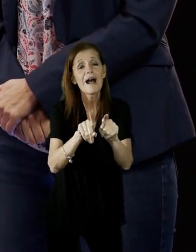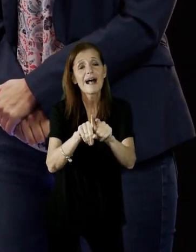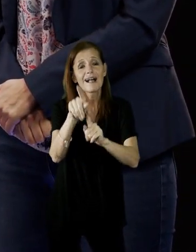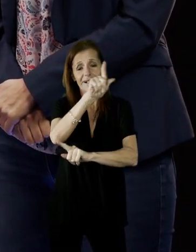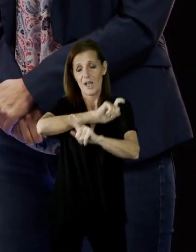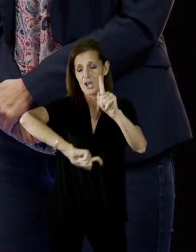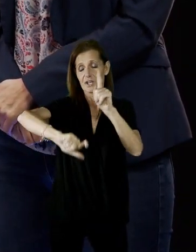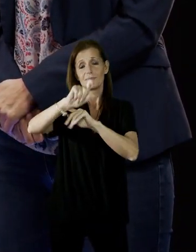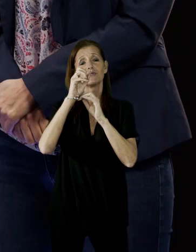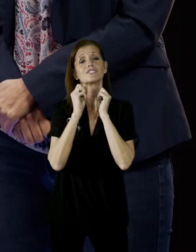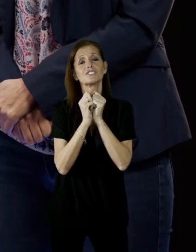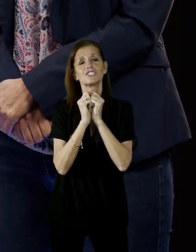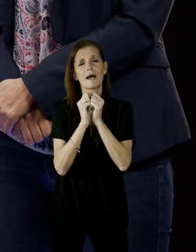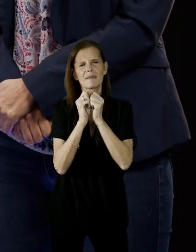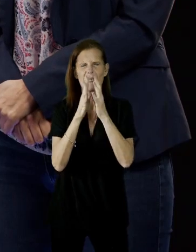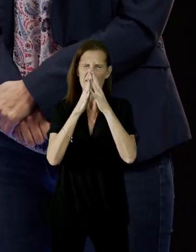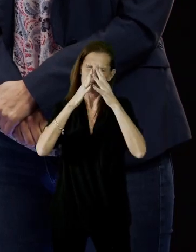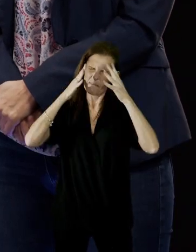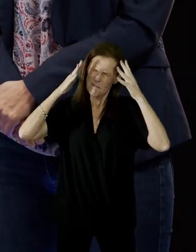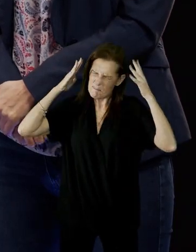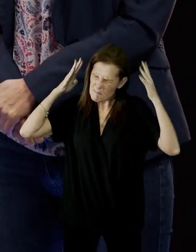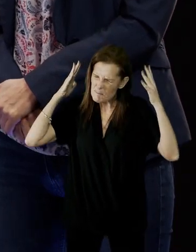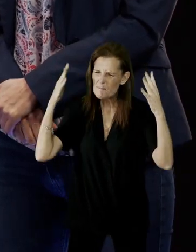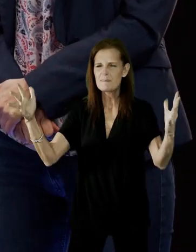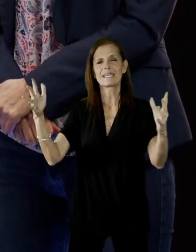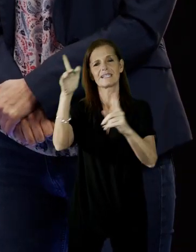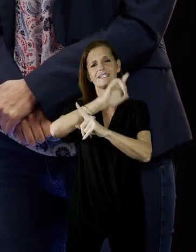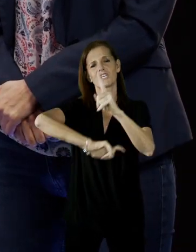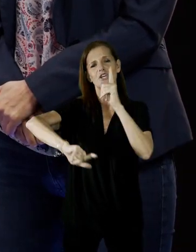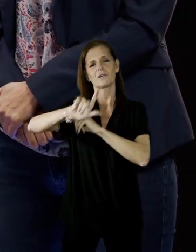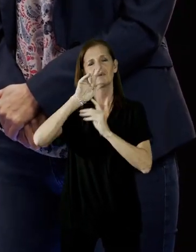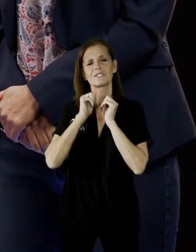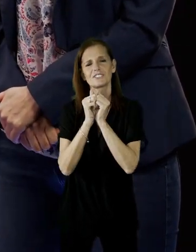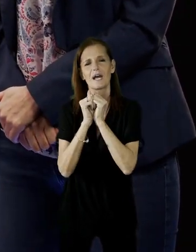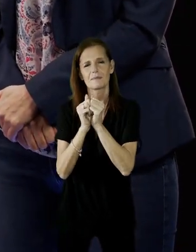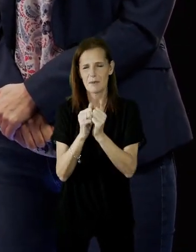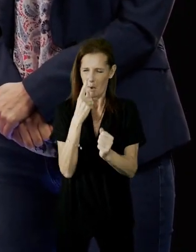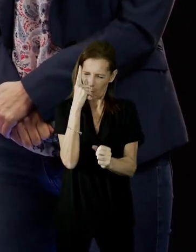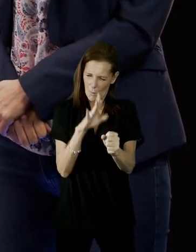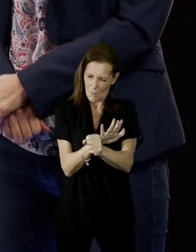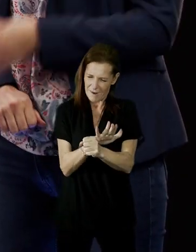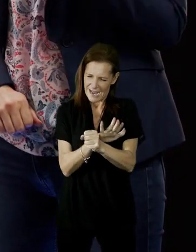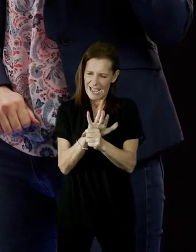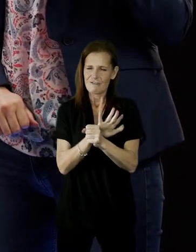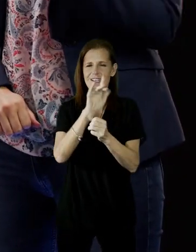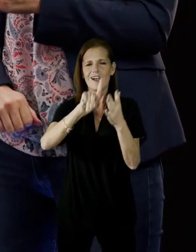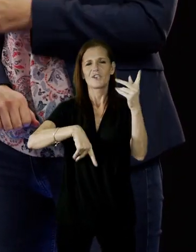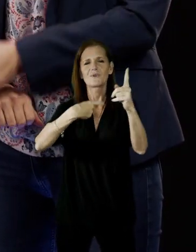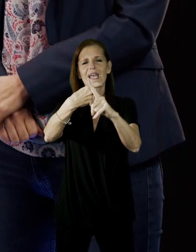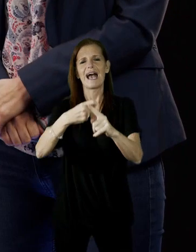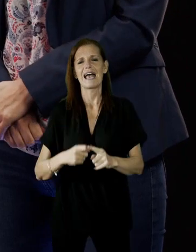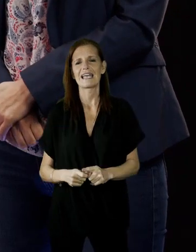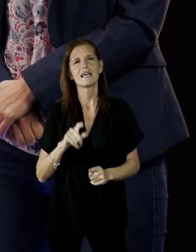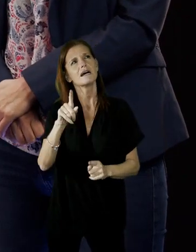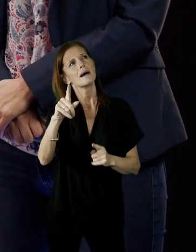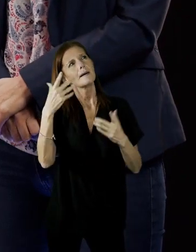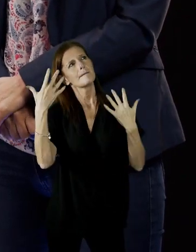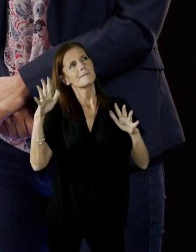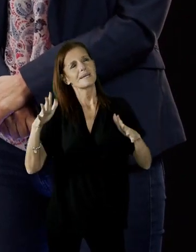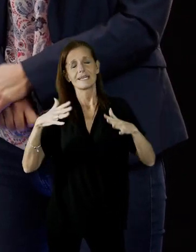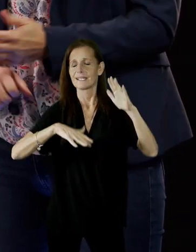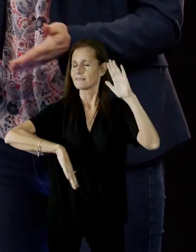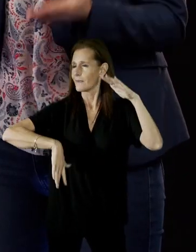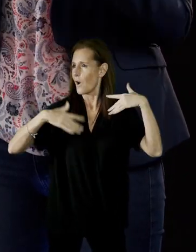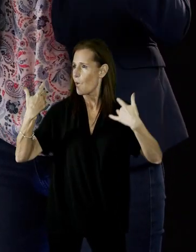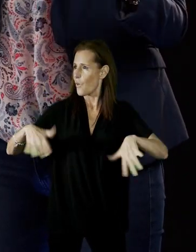got the biggest concentration of community champions in one area in the whole of the UK. And we brought some top comedians from across the